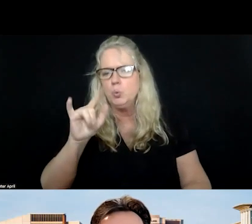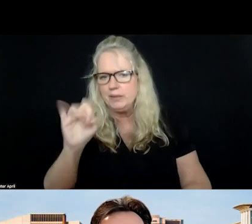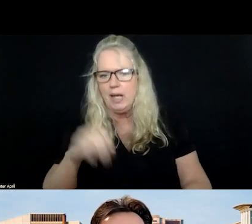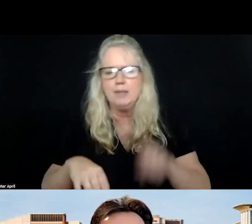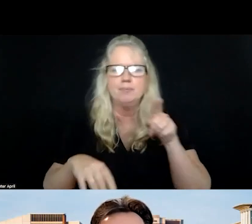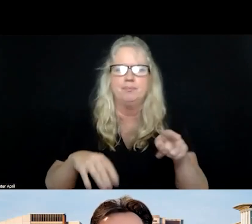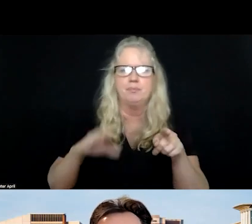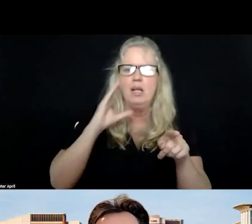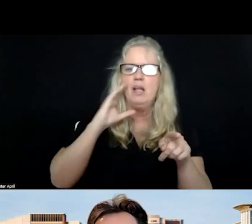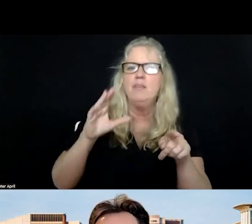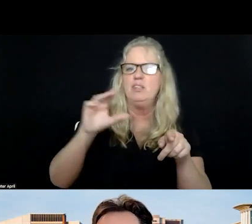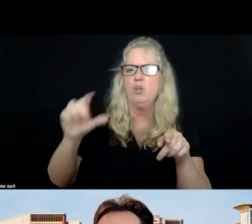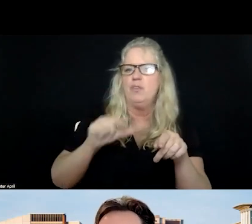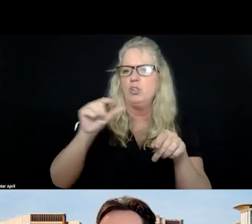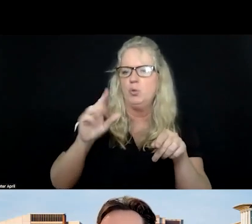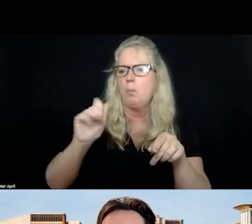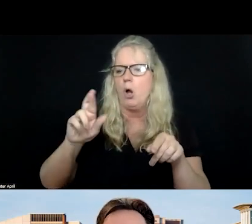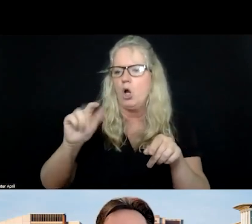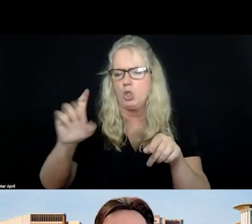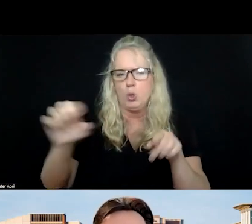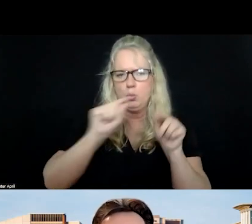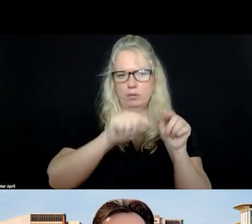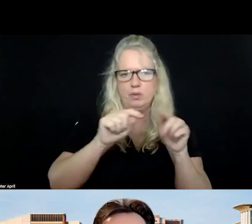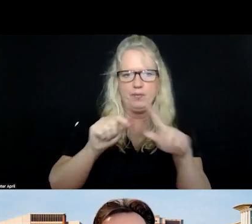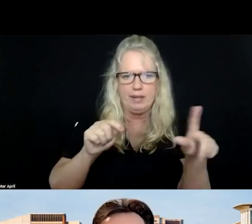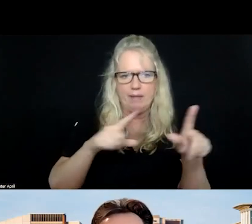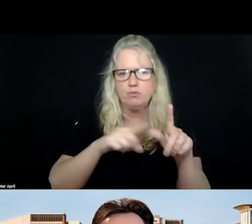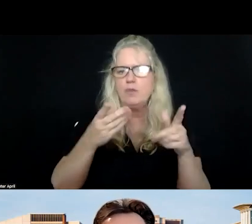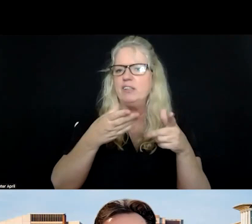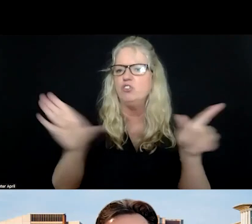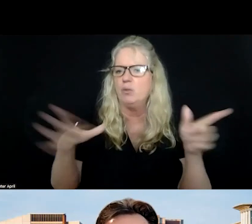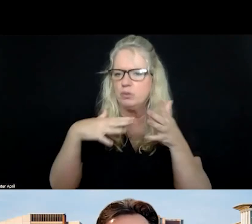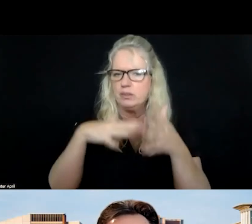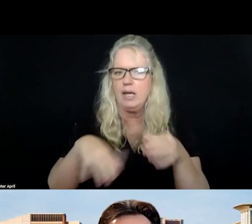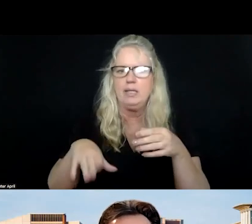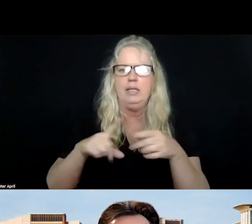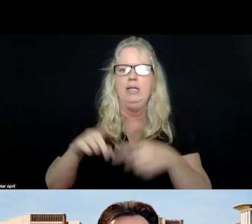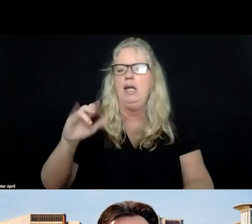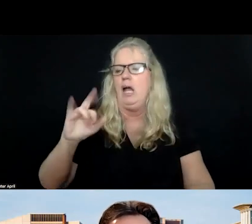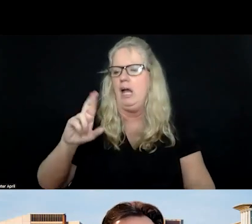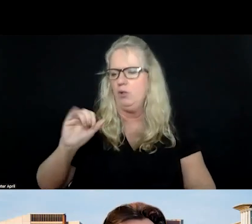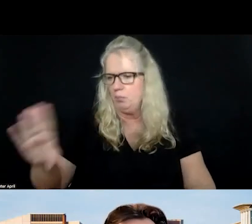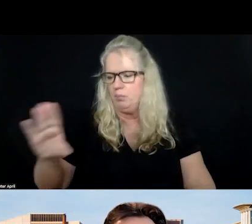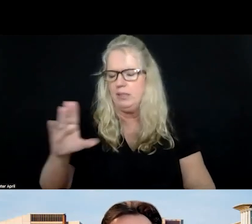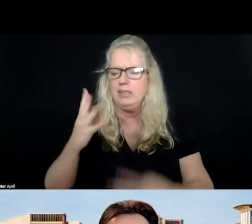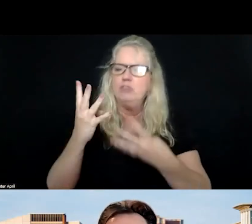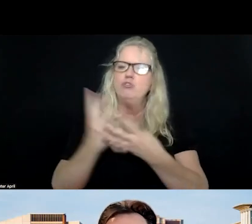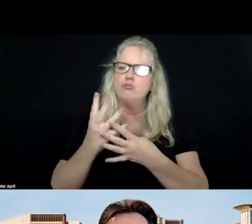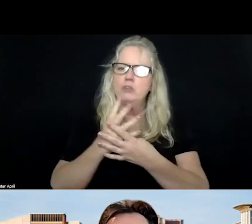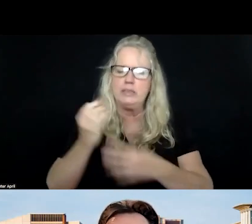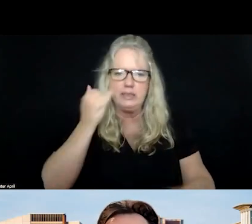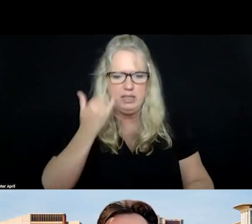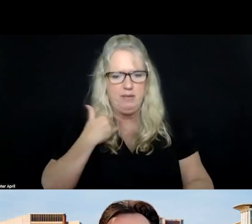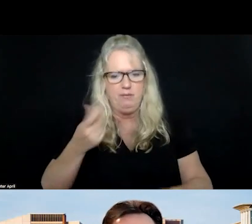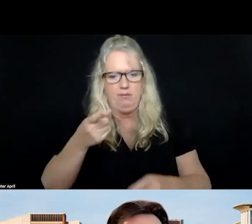the general study website on the left. Also, the IRB approved screener. You can be screened if you think you've lost someone, that's